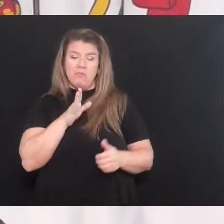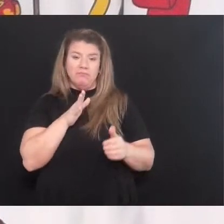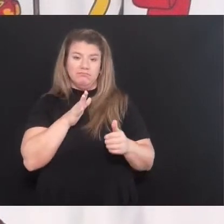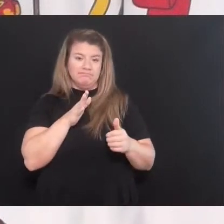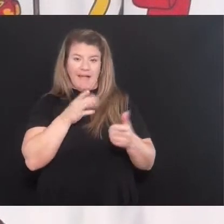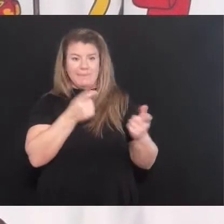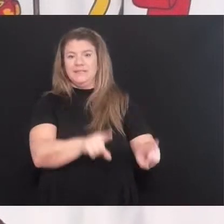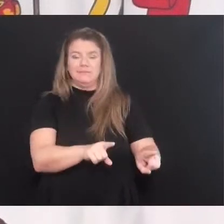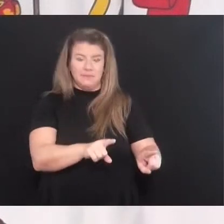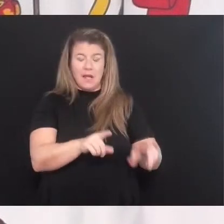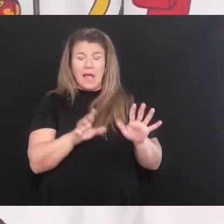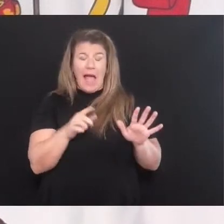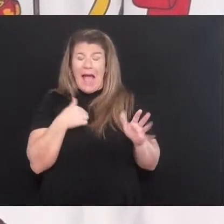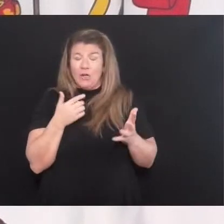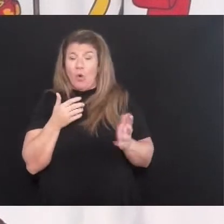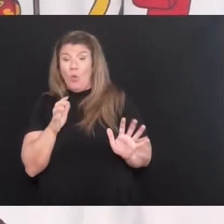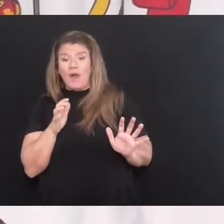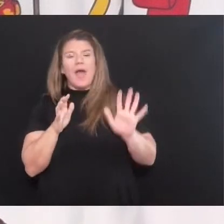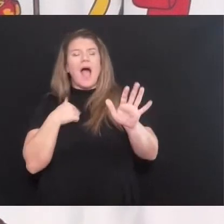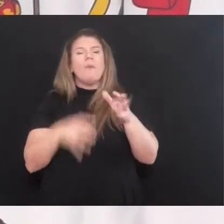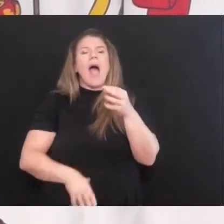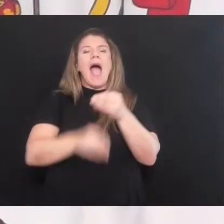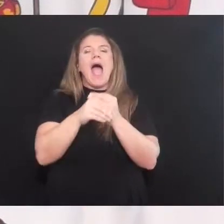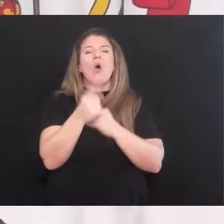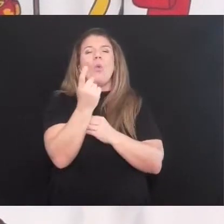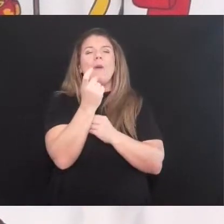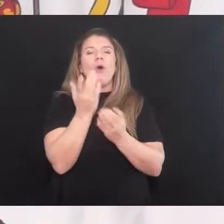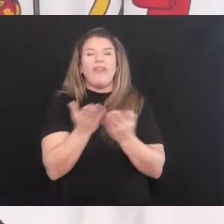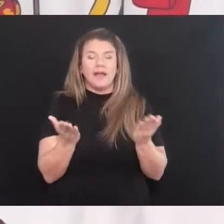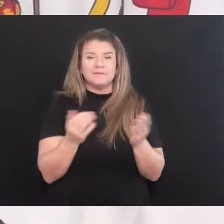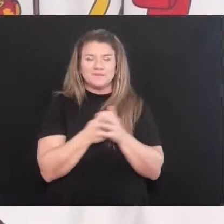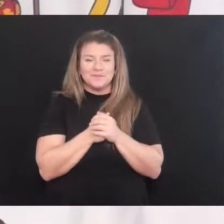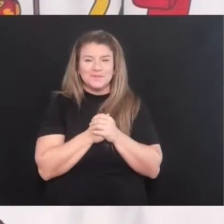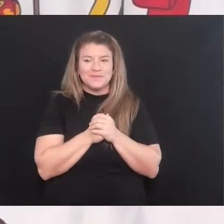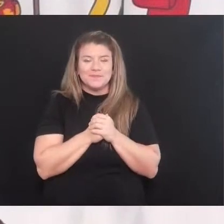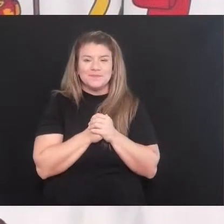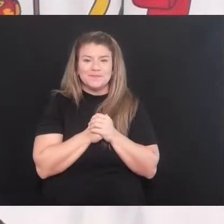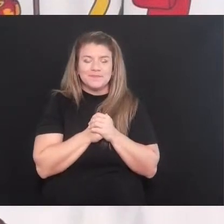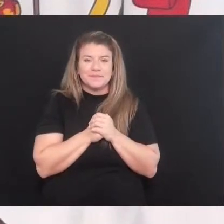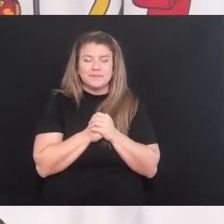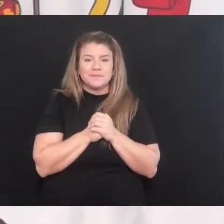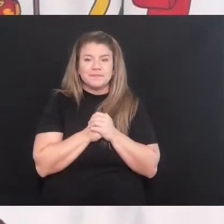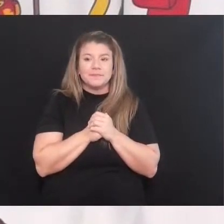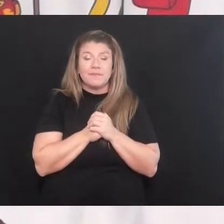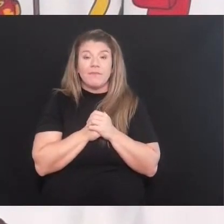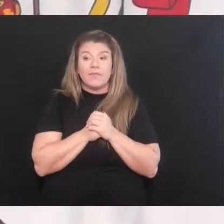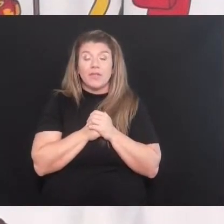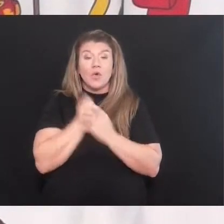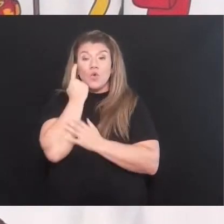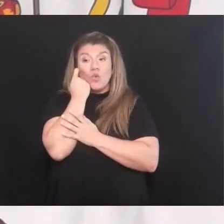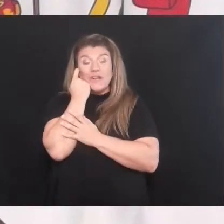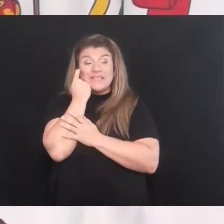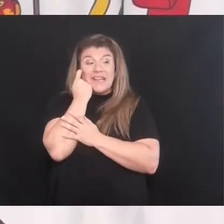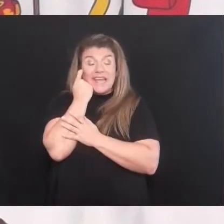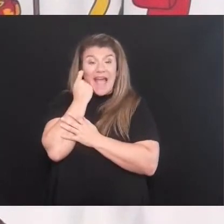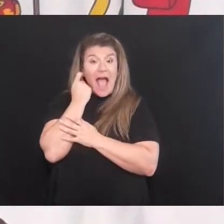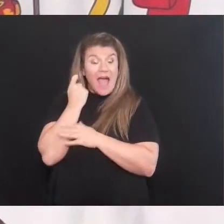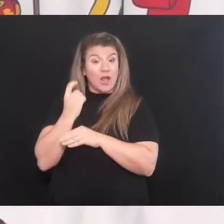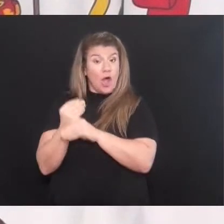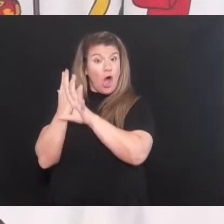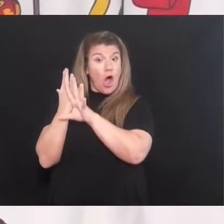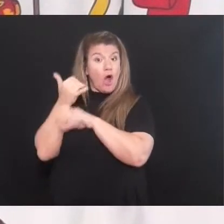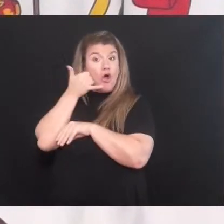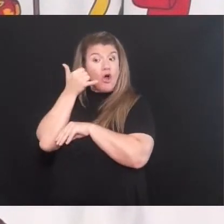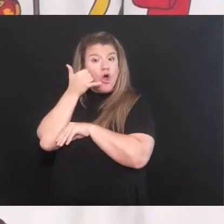and pray it's not. You know, I'd like to add one more thing, and you know, I was on the call just a few minutes ago with